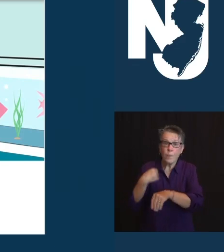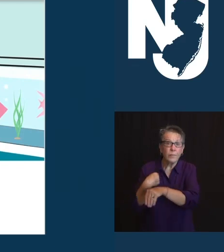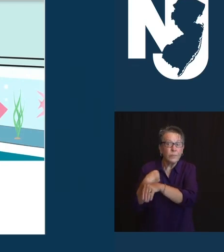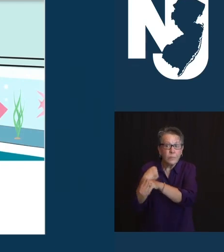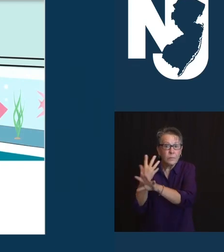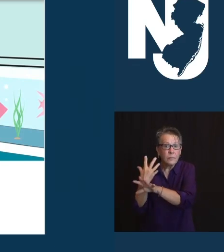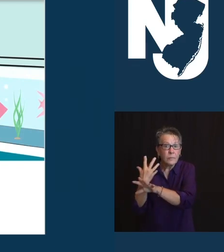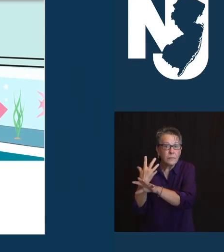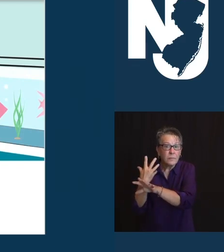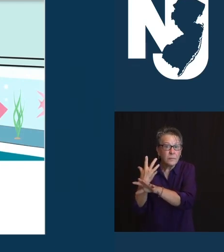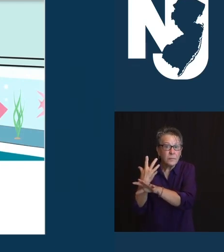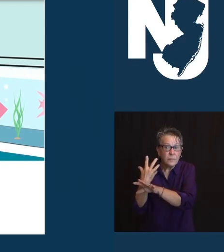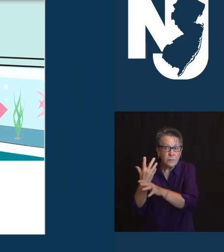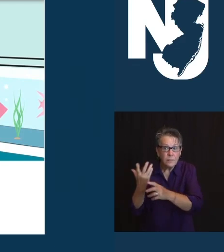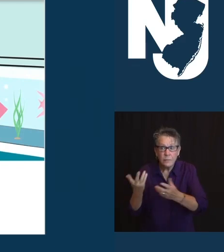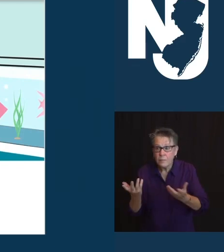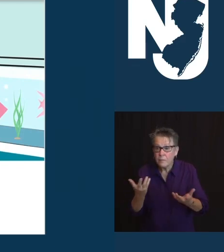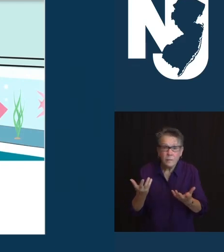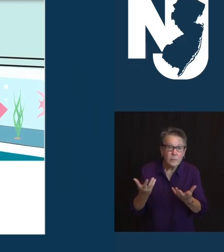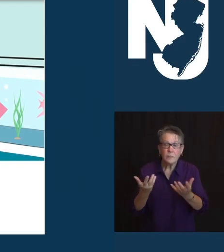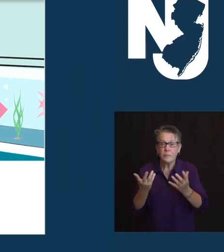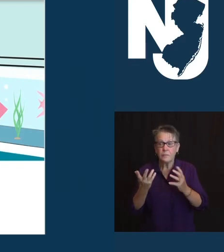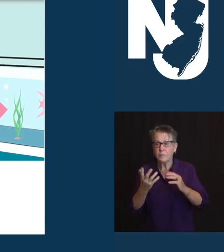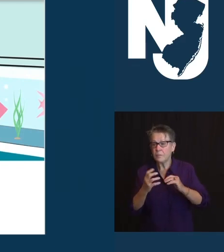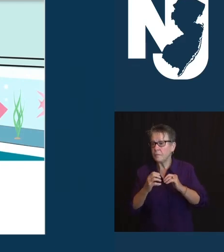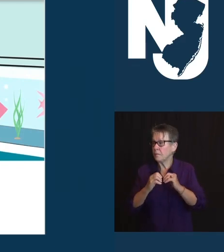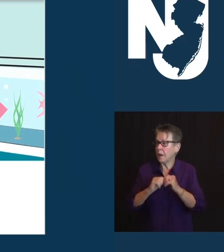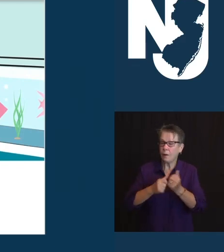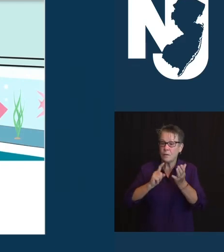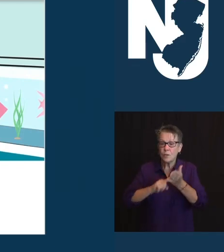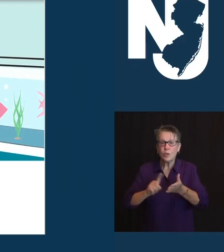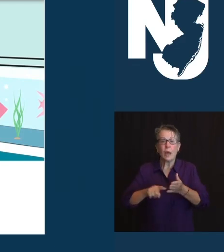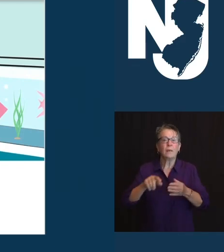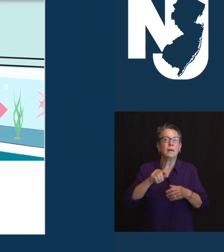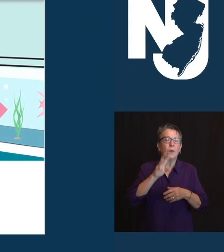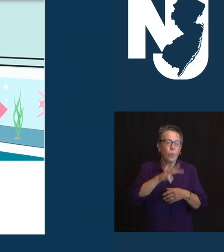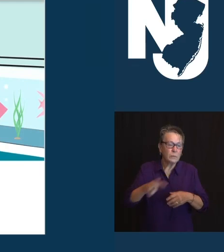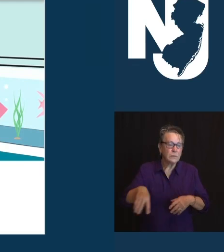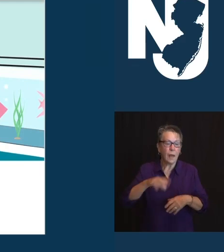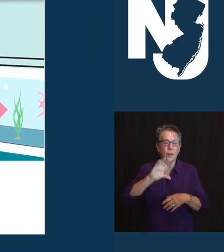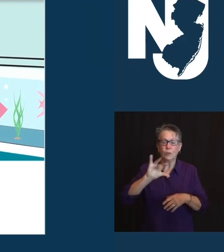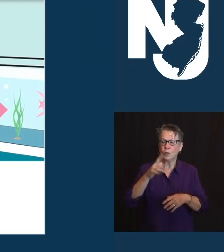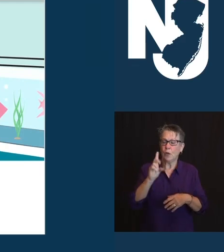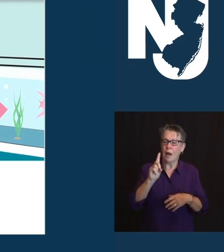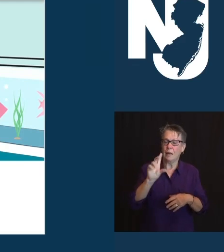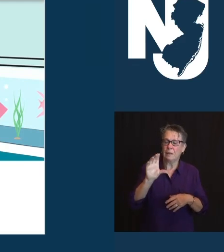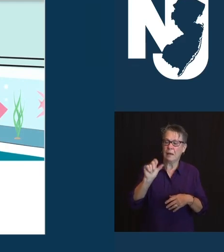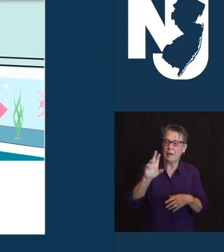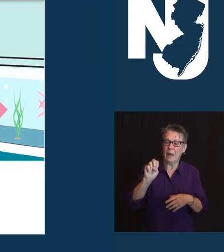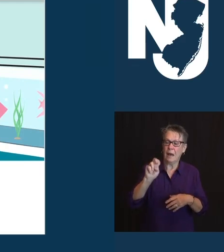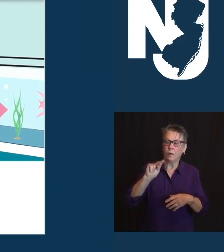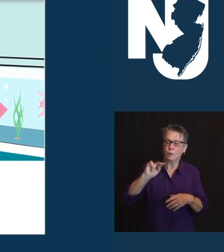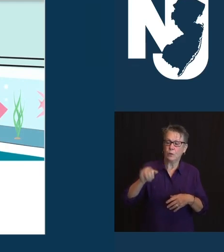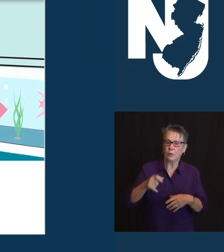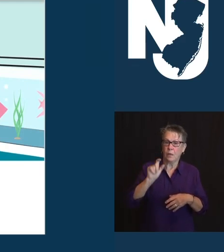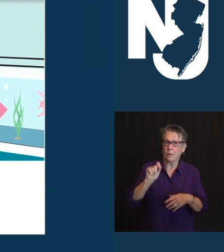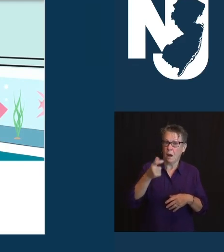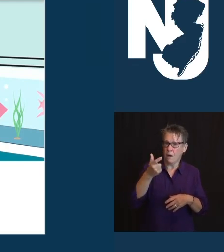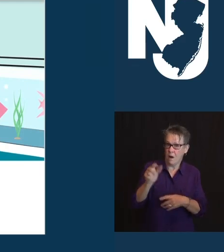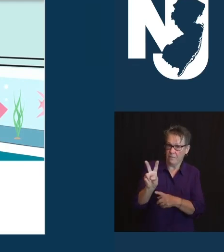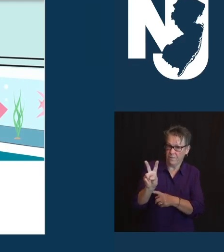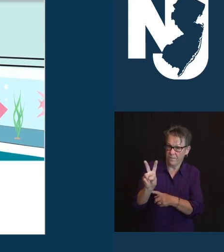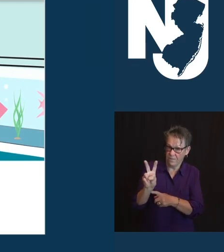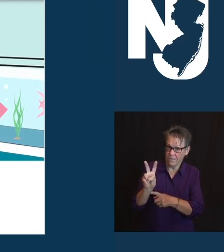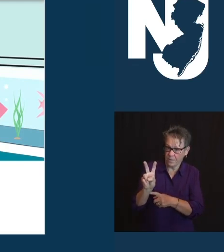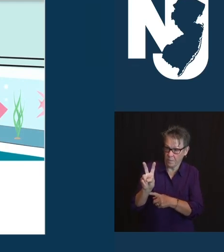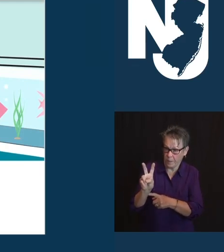that's childcarenj.gov. And all you will need is a proof of income and a remote learning notice or announcement from your child's